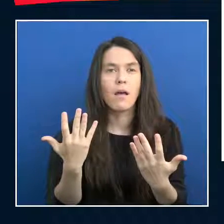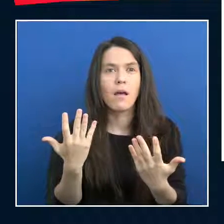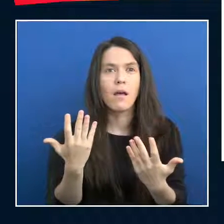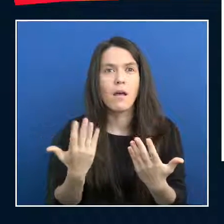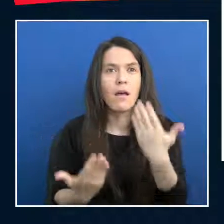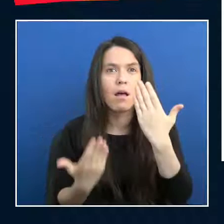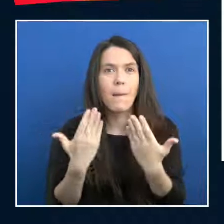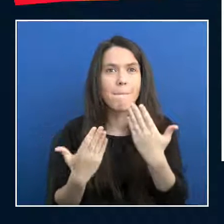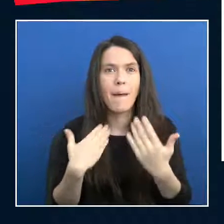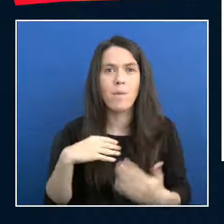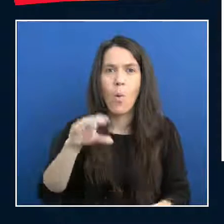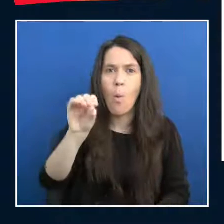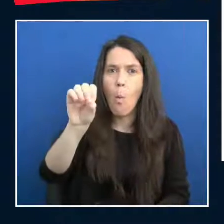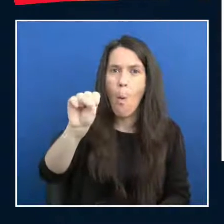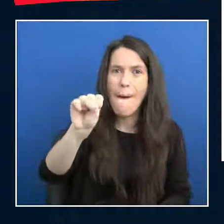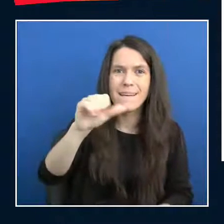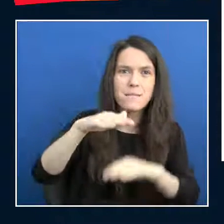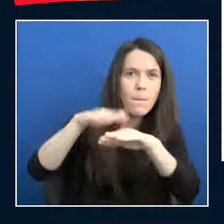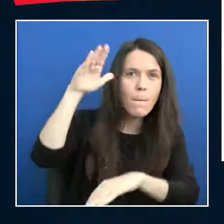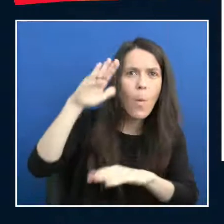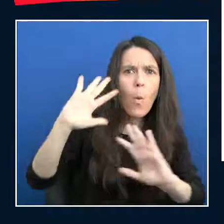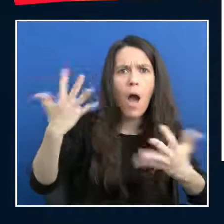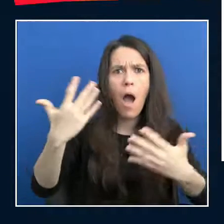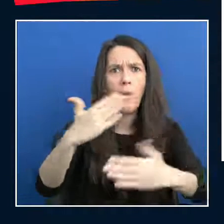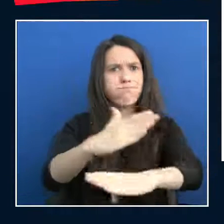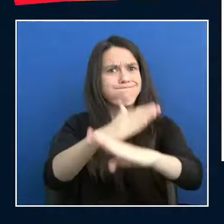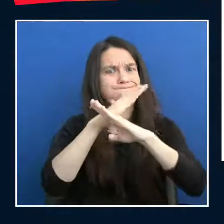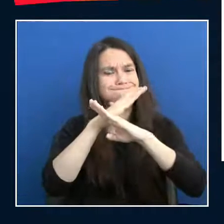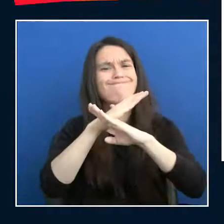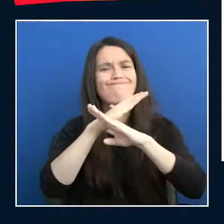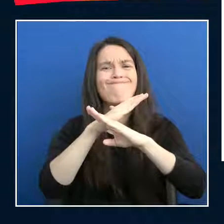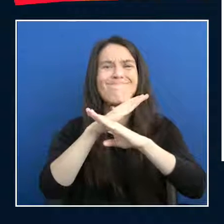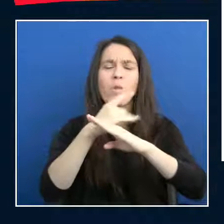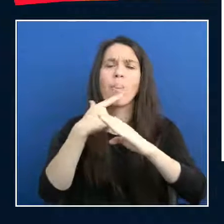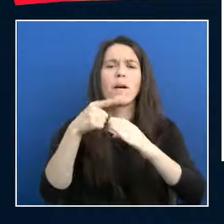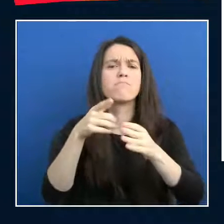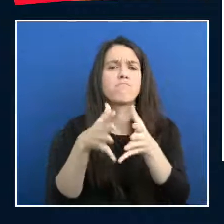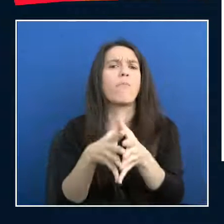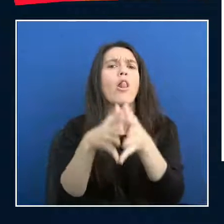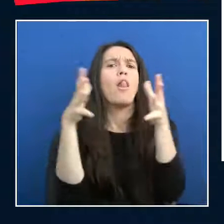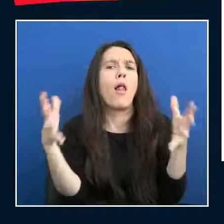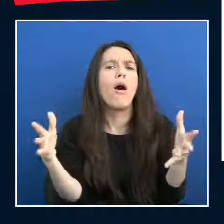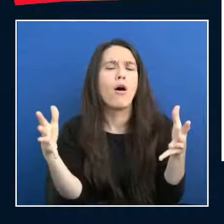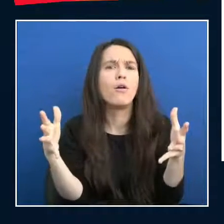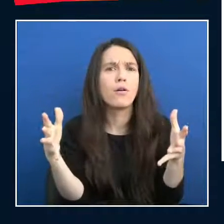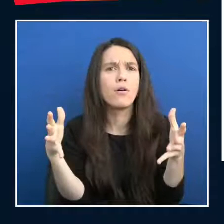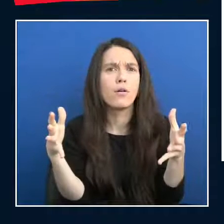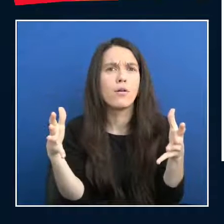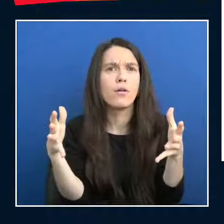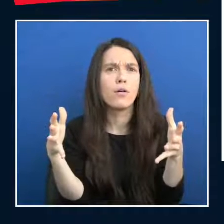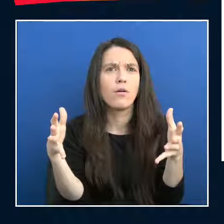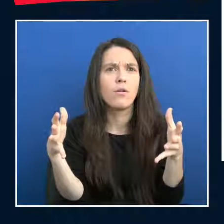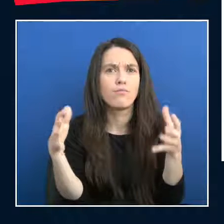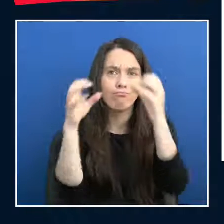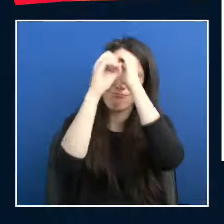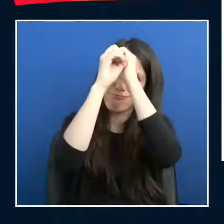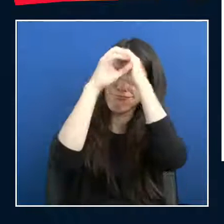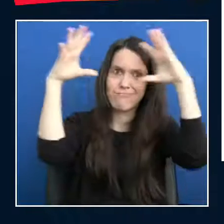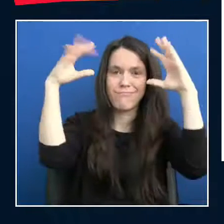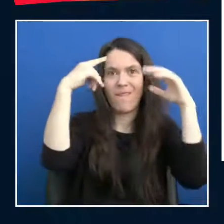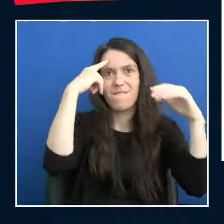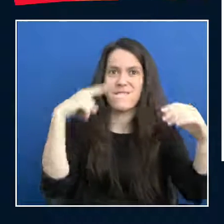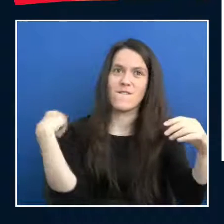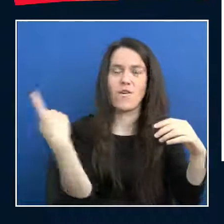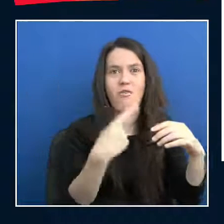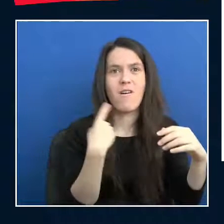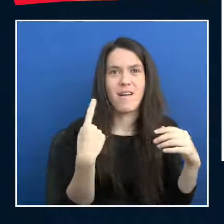OS to be patched and secured. So that's a lot of value that is created for us without having to